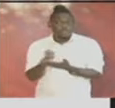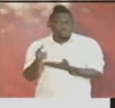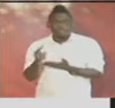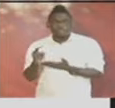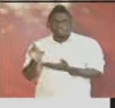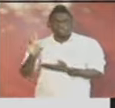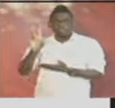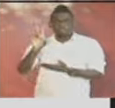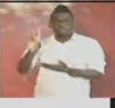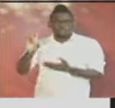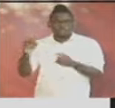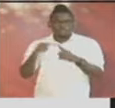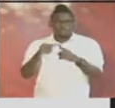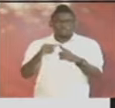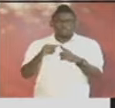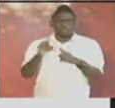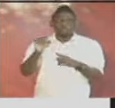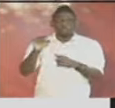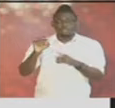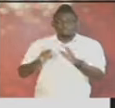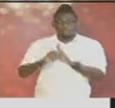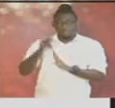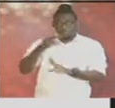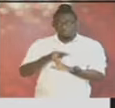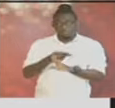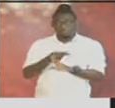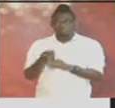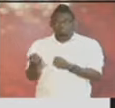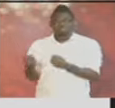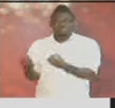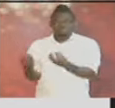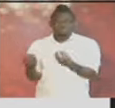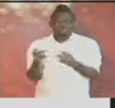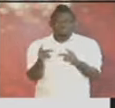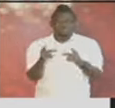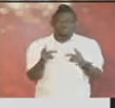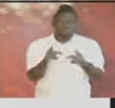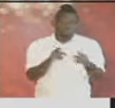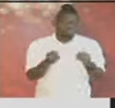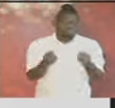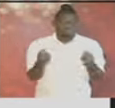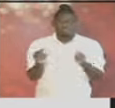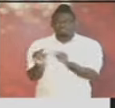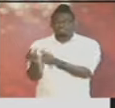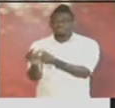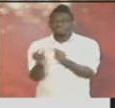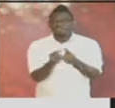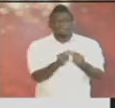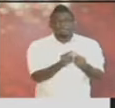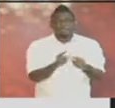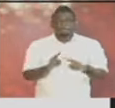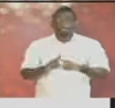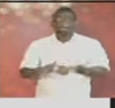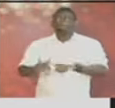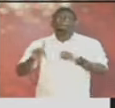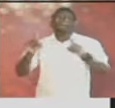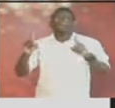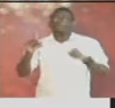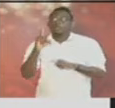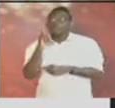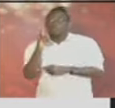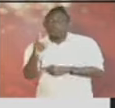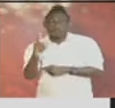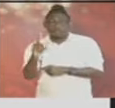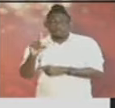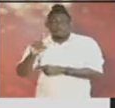And again, we see a significant number of the clusters identified had either 3 or 4 cases each. However, 1 among these had 6